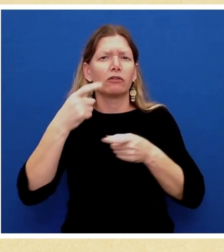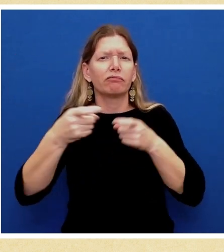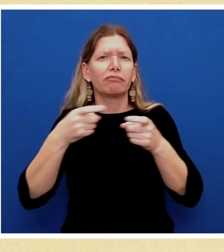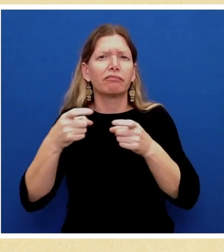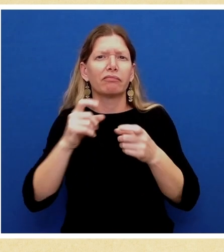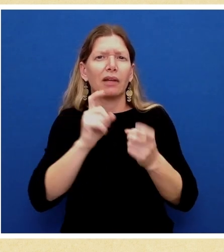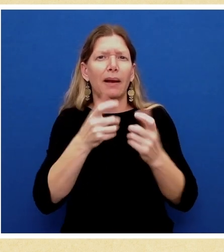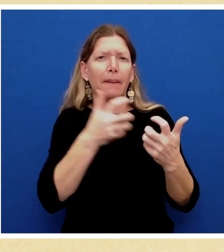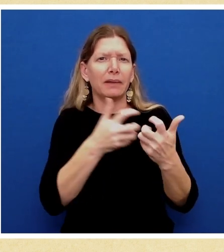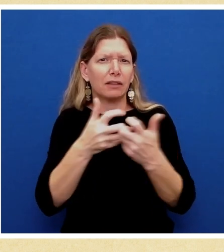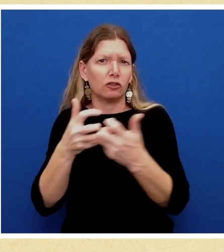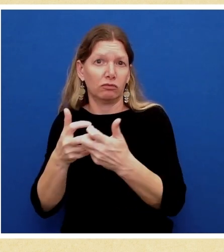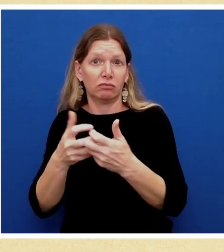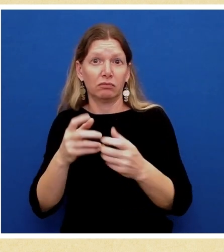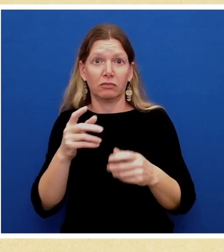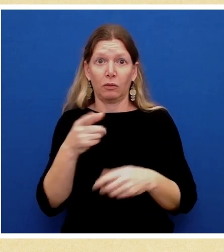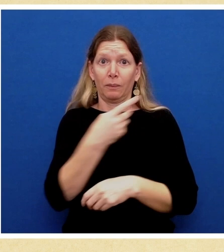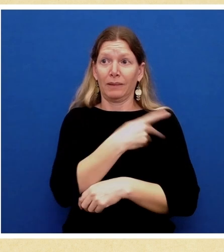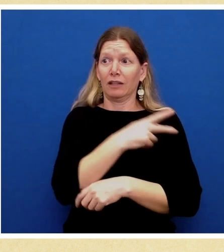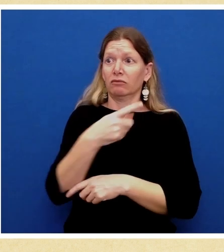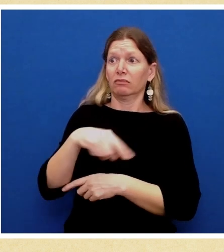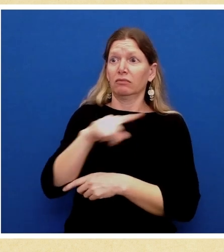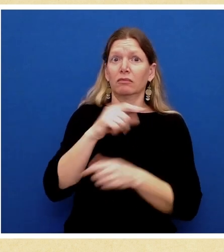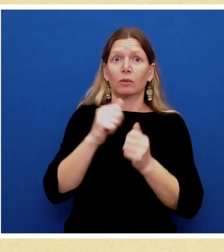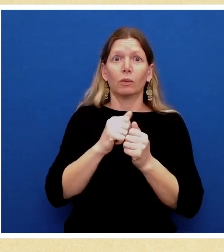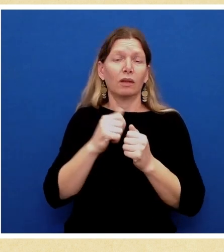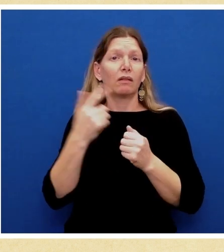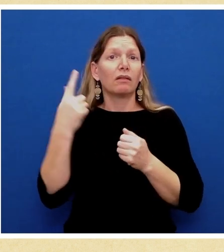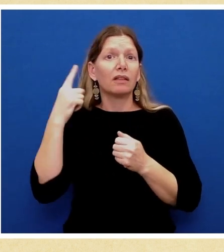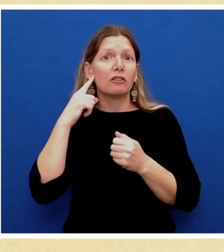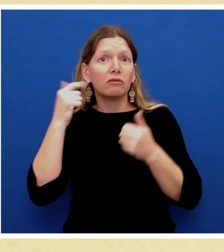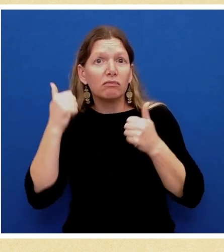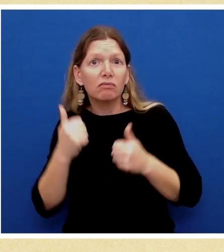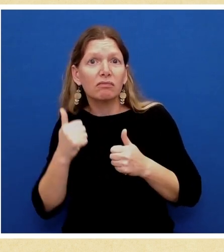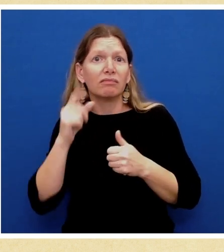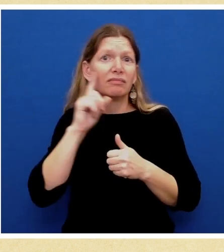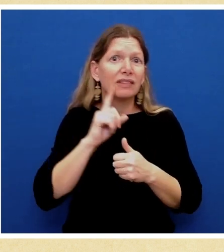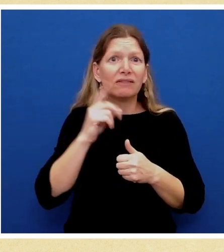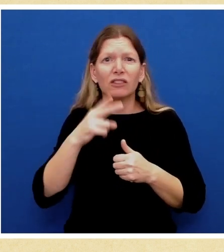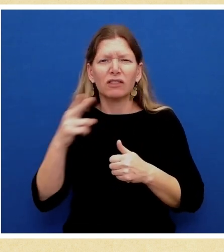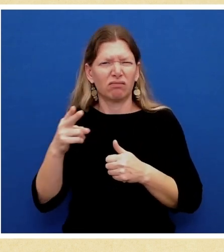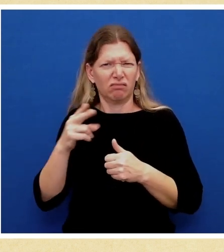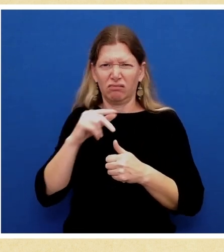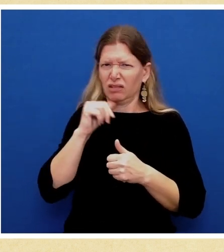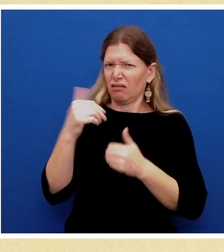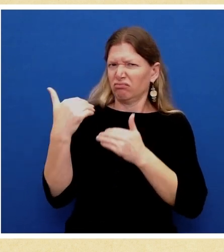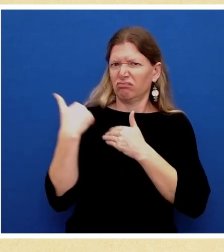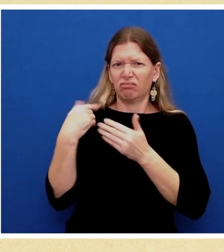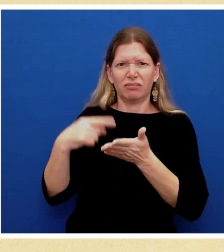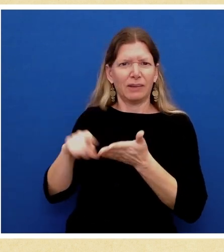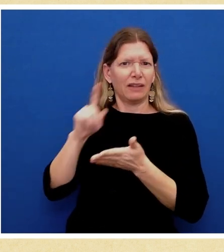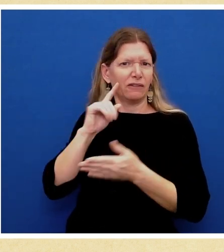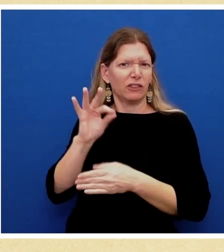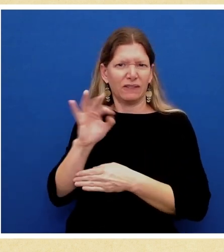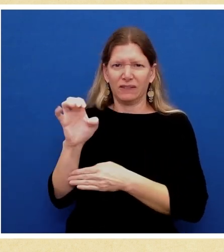accommodations. Patients with hearing disabilities should not be asked to pay for fees that do not apply to other